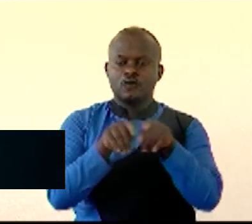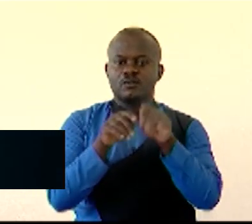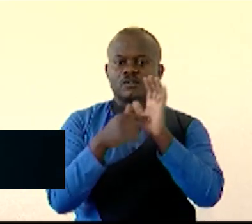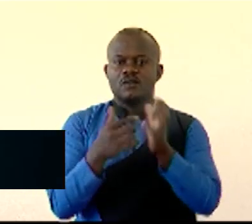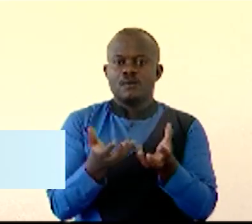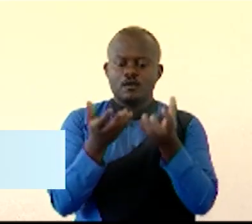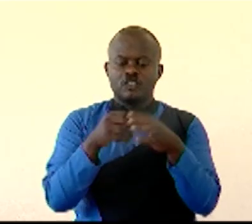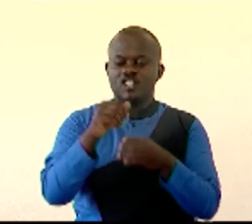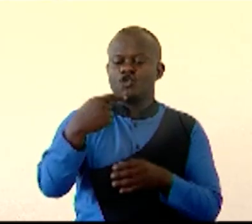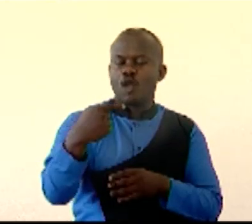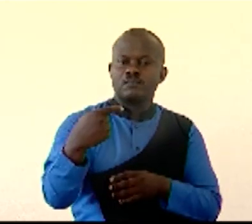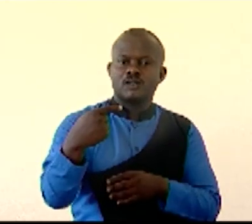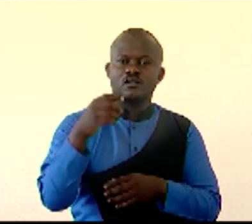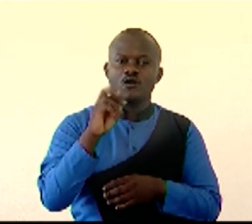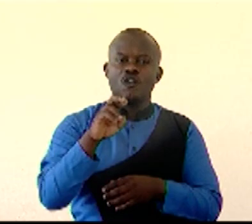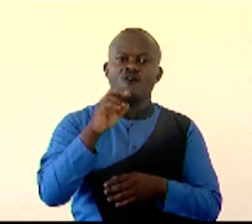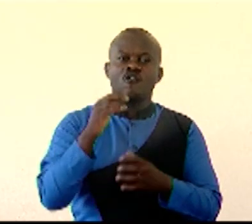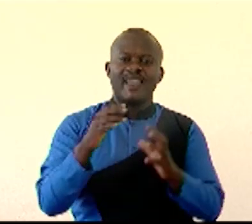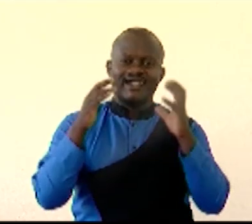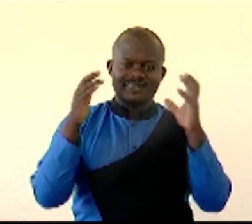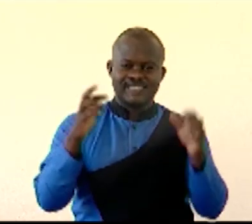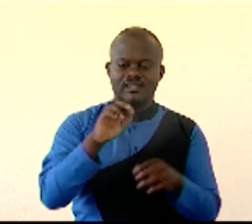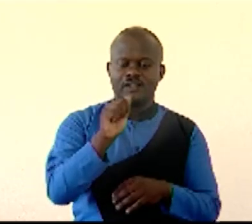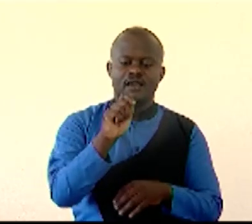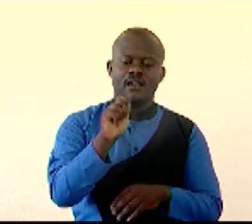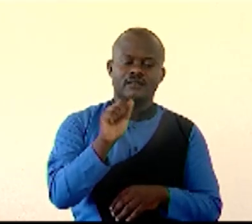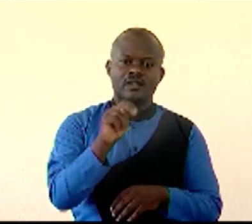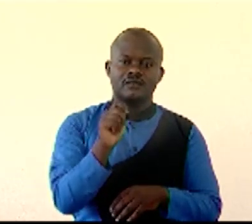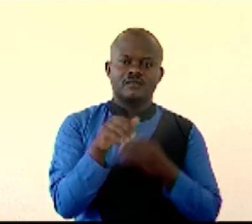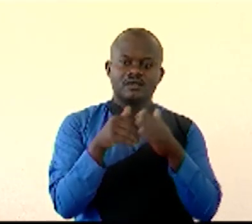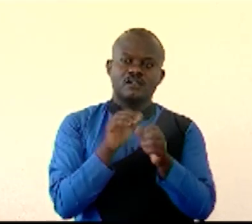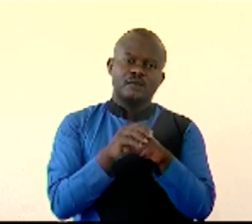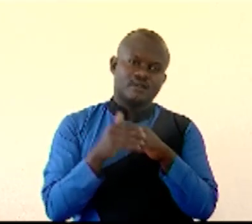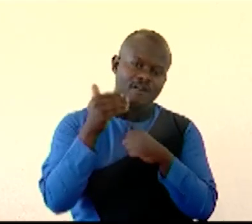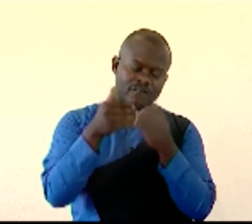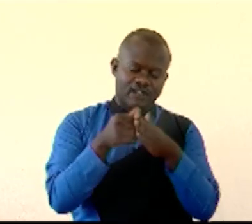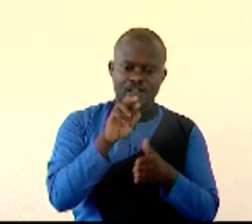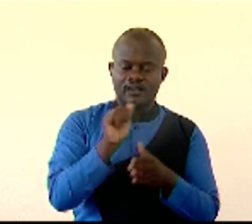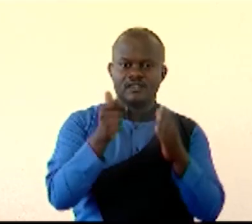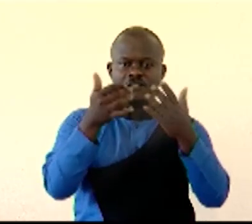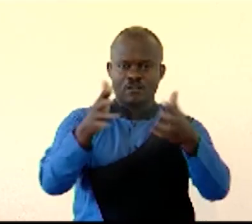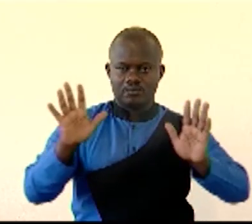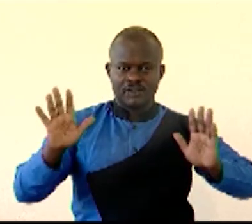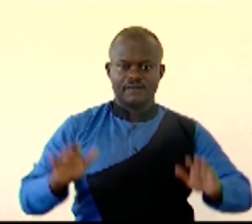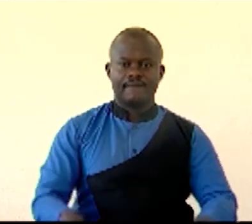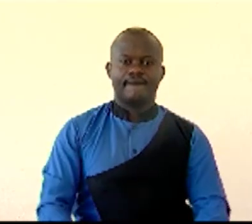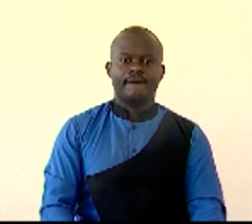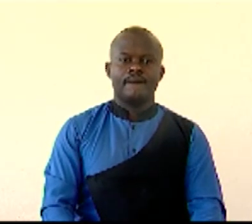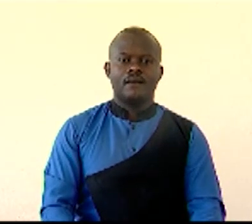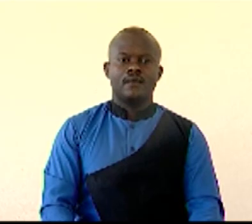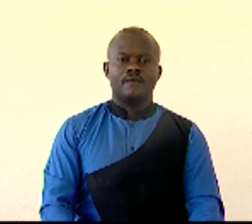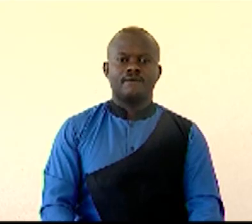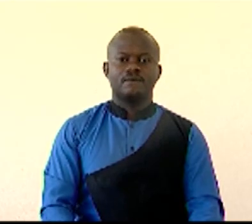in grams of excess reactant that remains after the reaction is complete. As usual, let